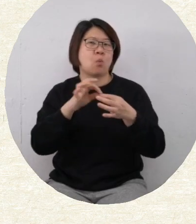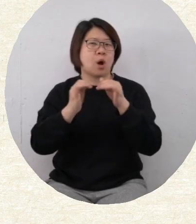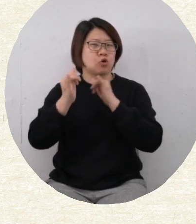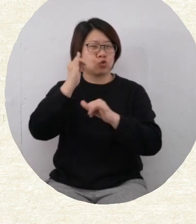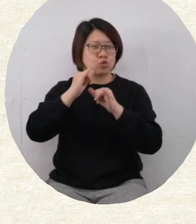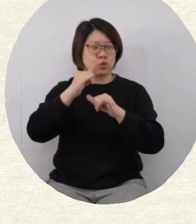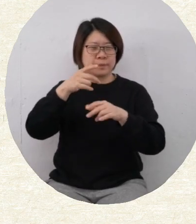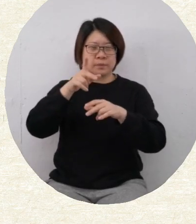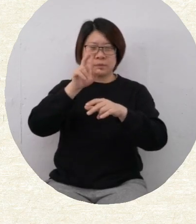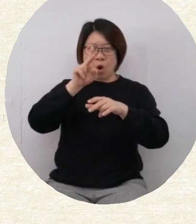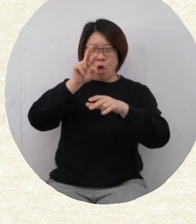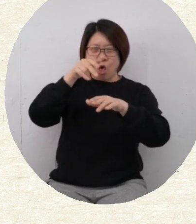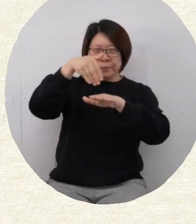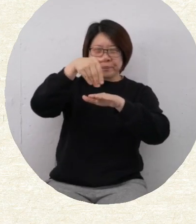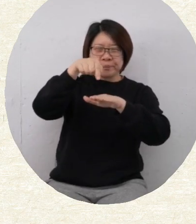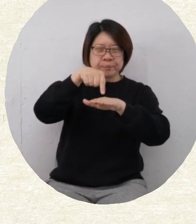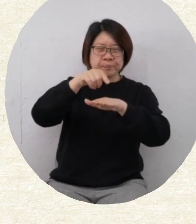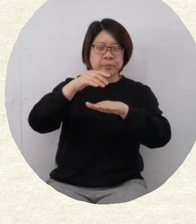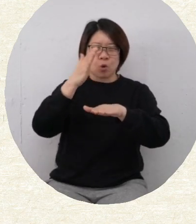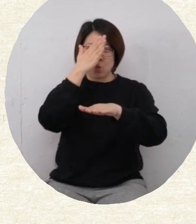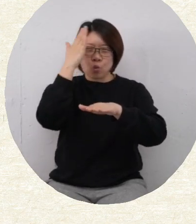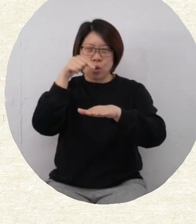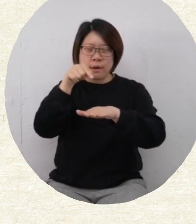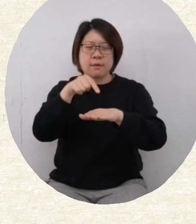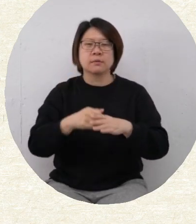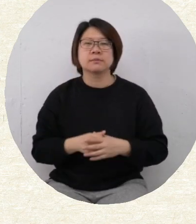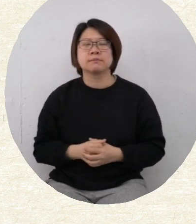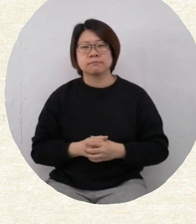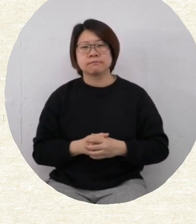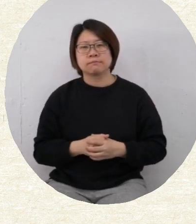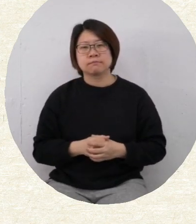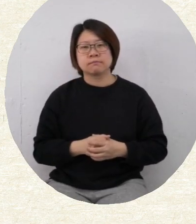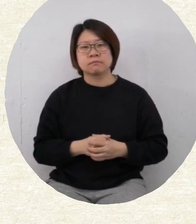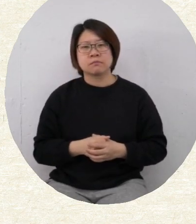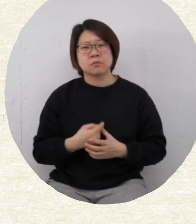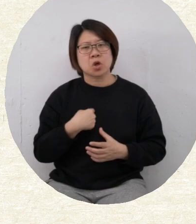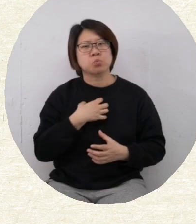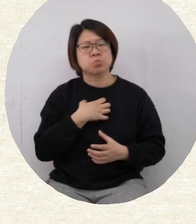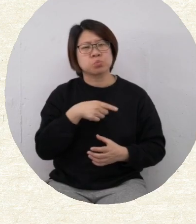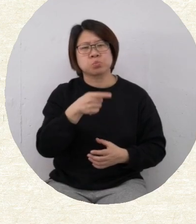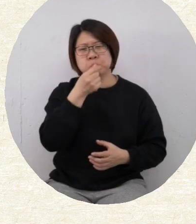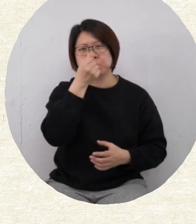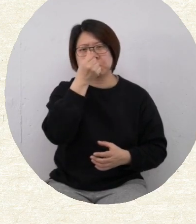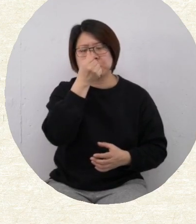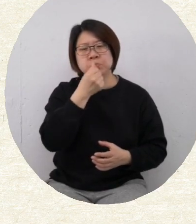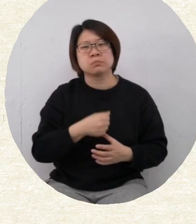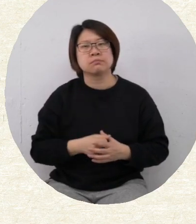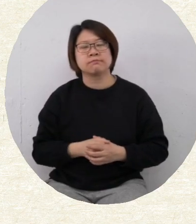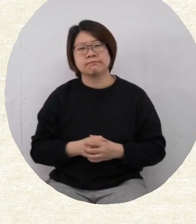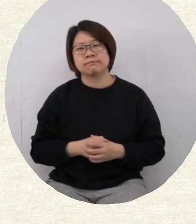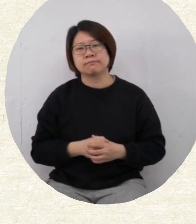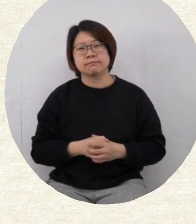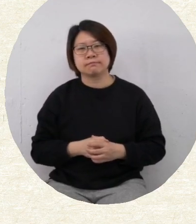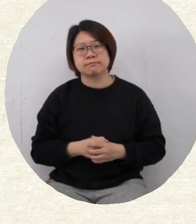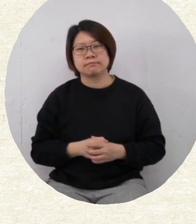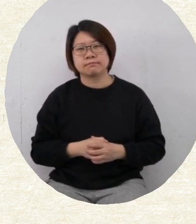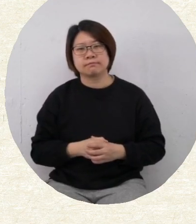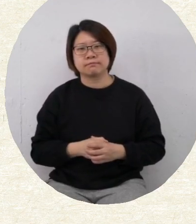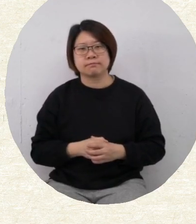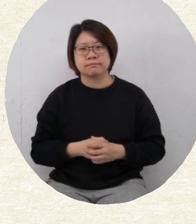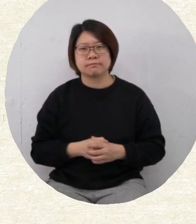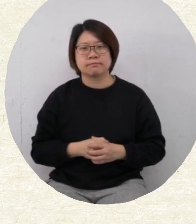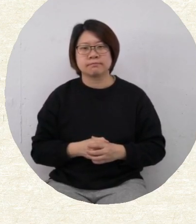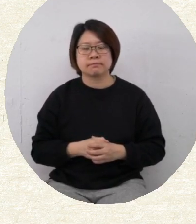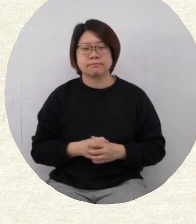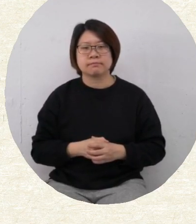I'm interested and I'm looking at these books kind of from a distance. And I feel that is very